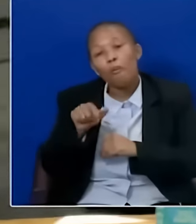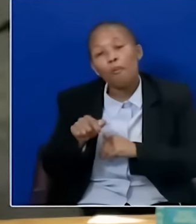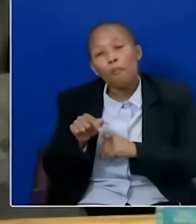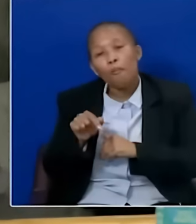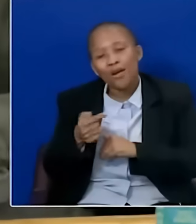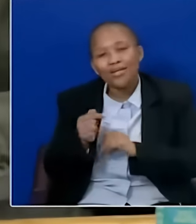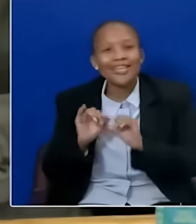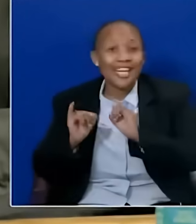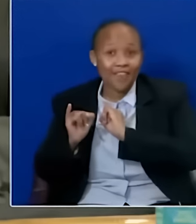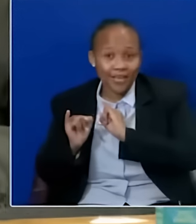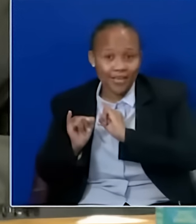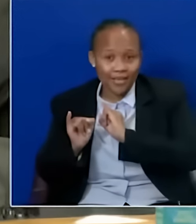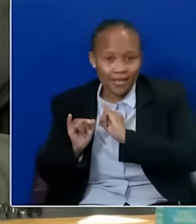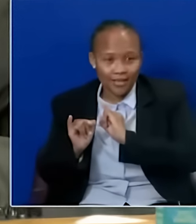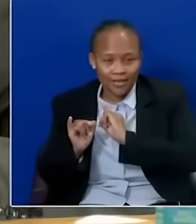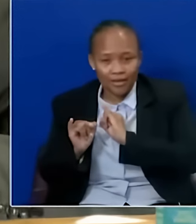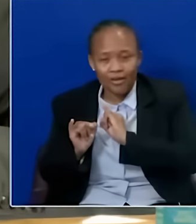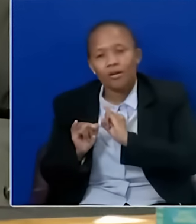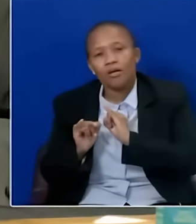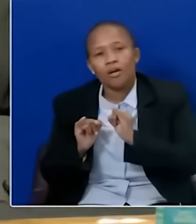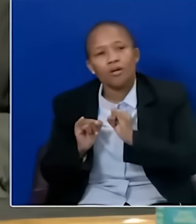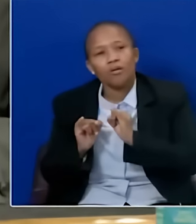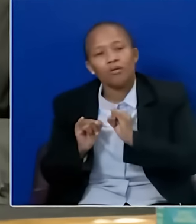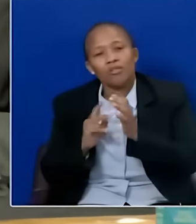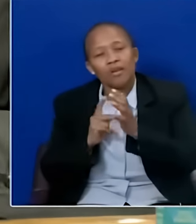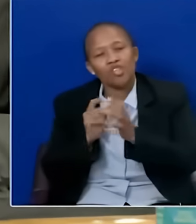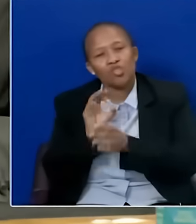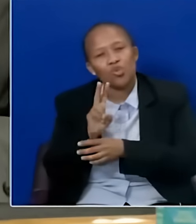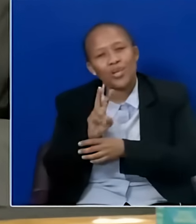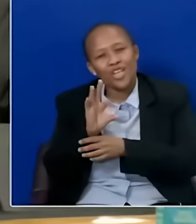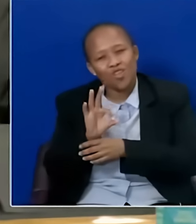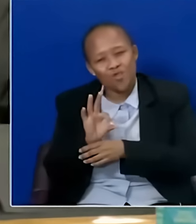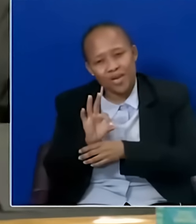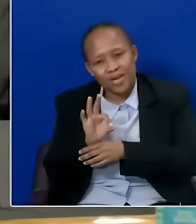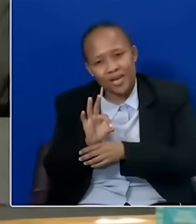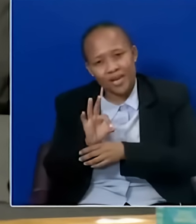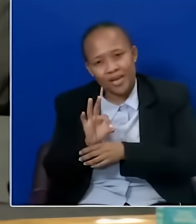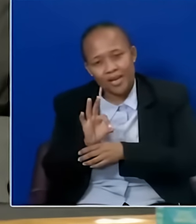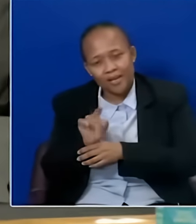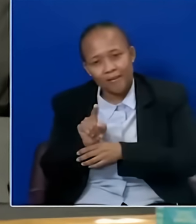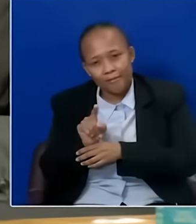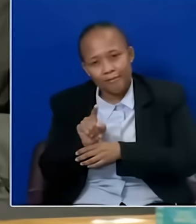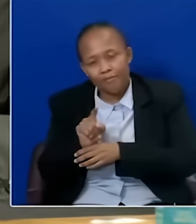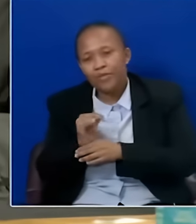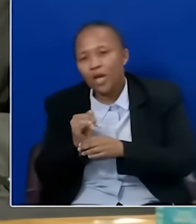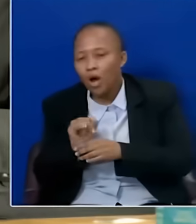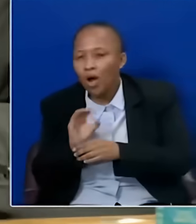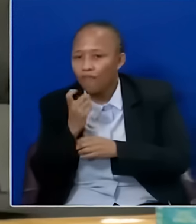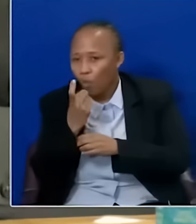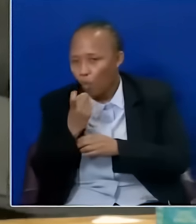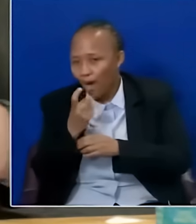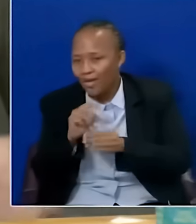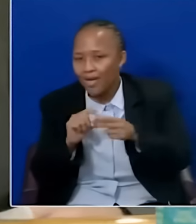that we see at 23. That's one fired cartridge case found in